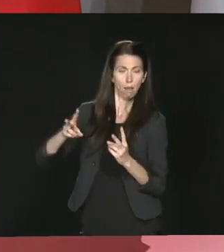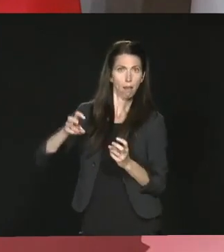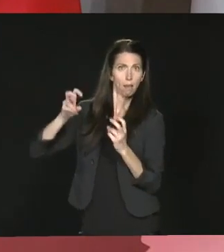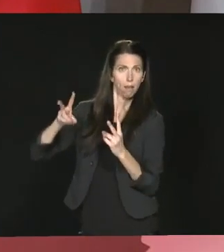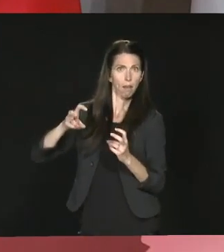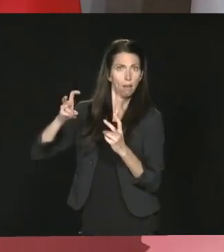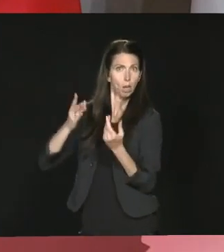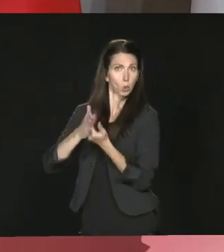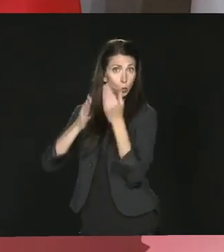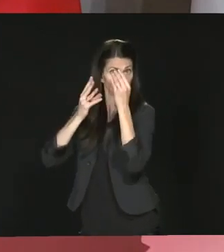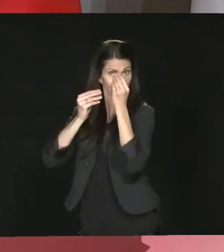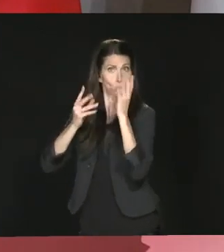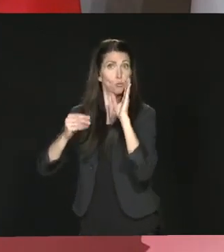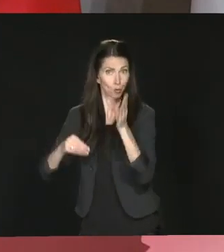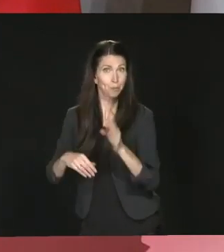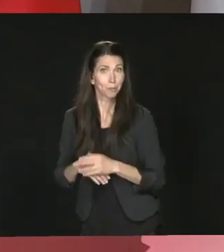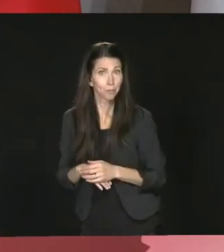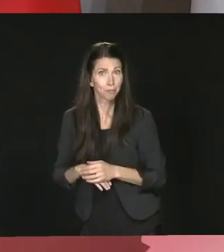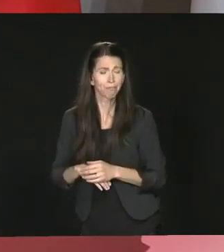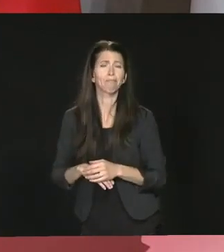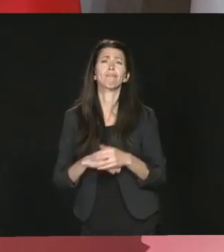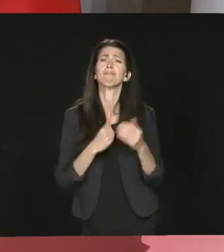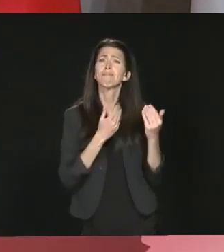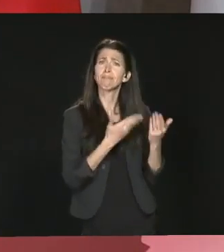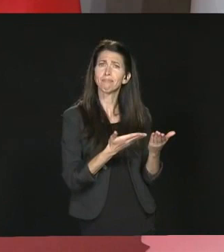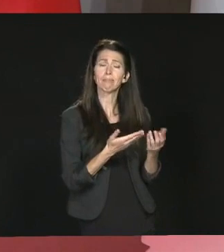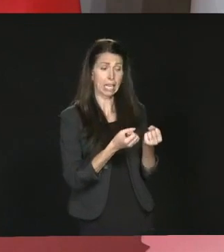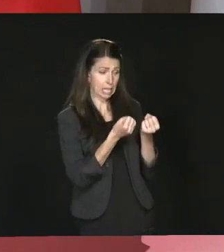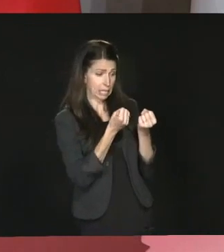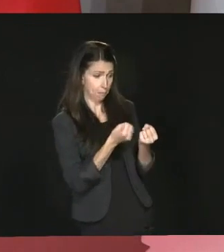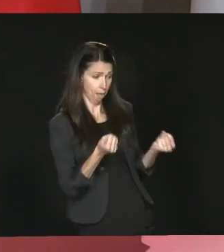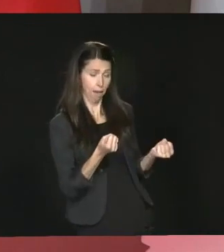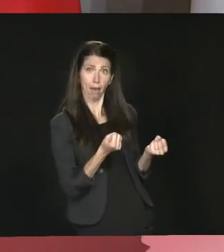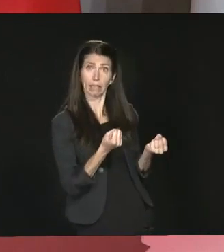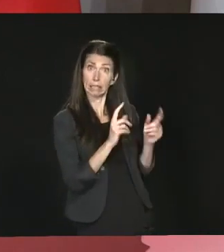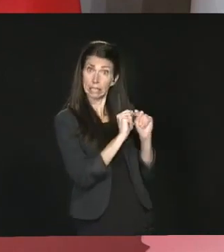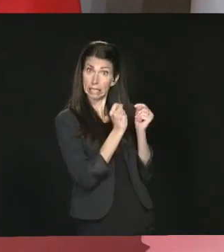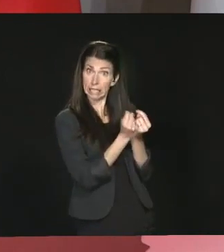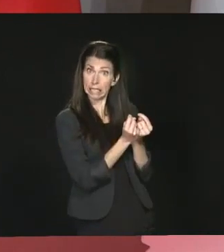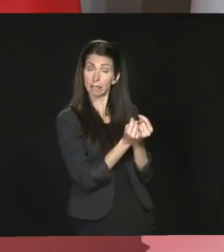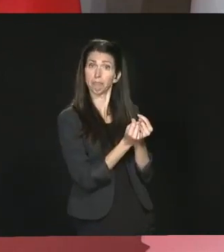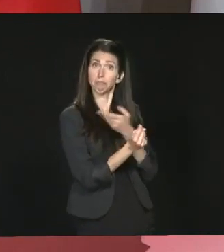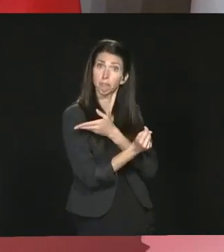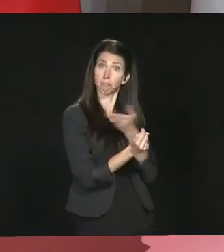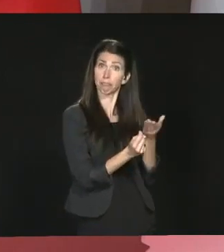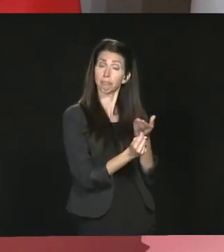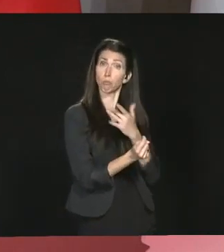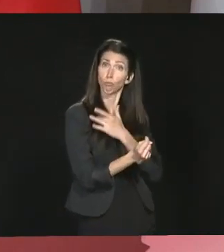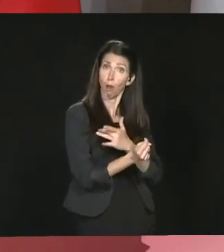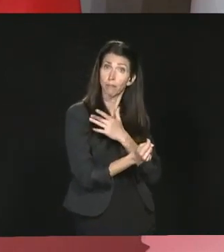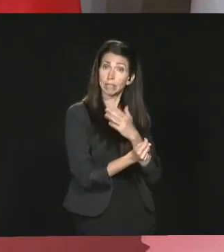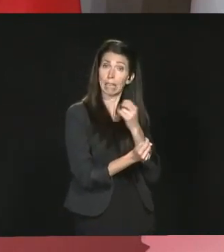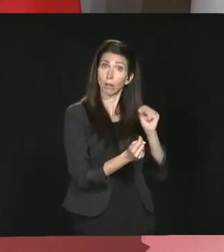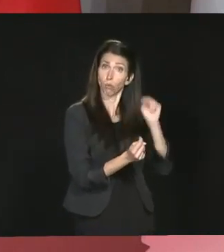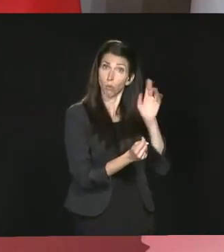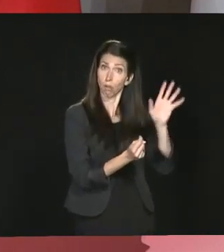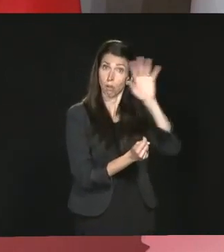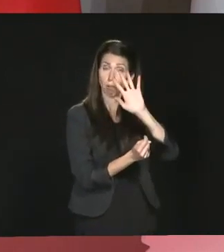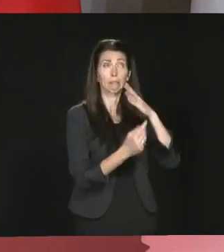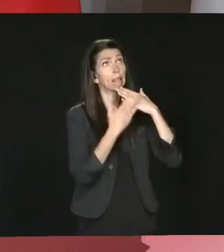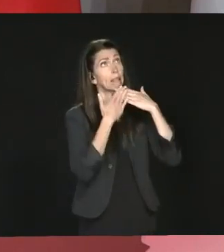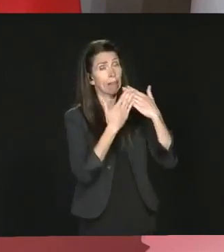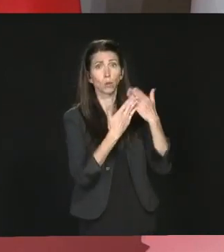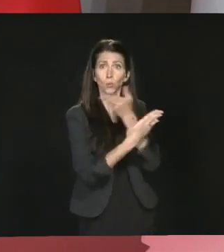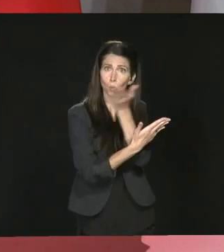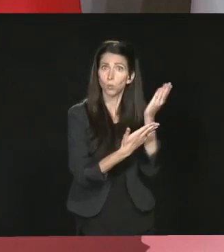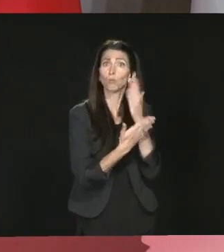the Supply Council and my provincial and territorial counterparts for their important input into the Supply Hub